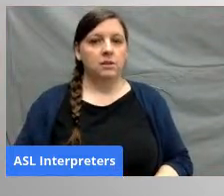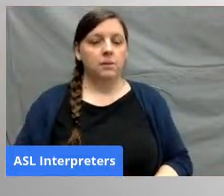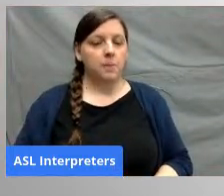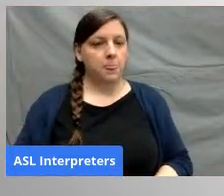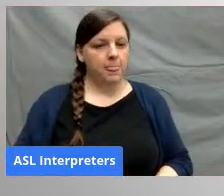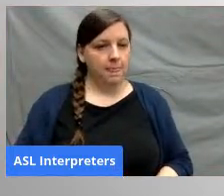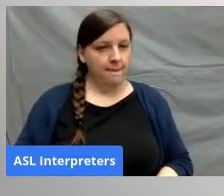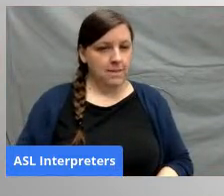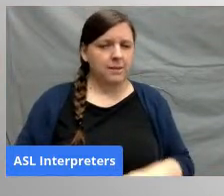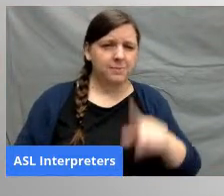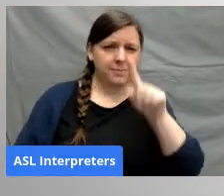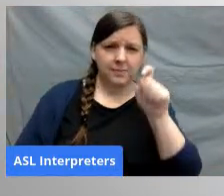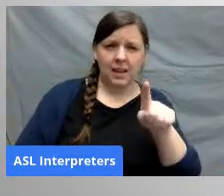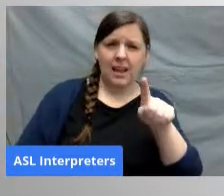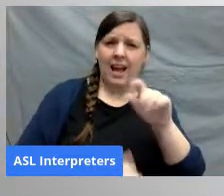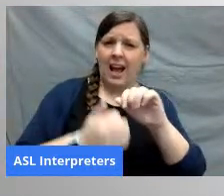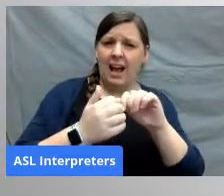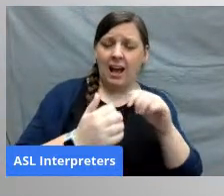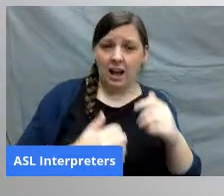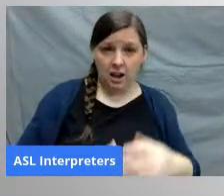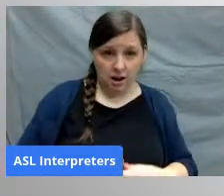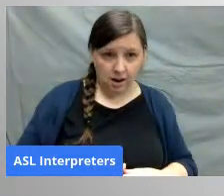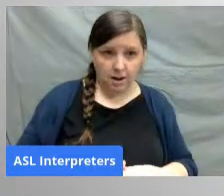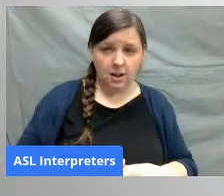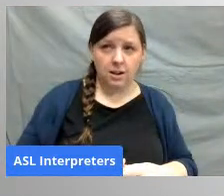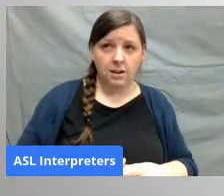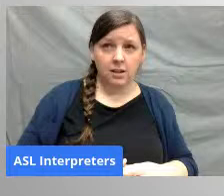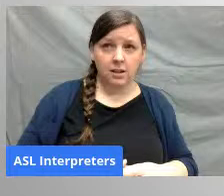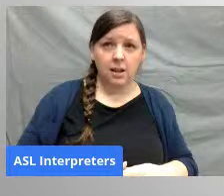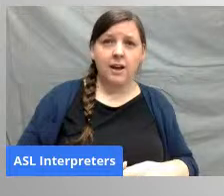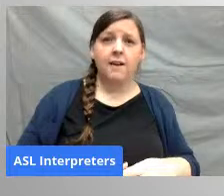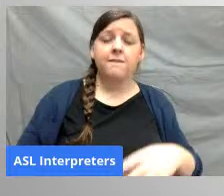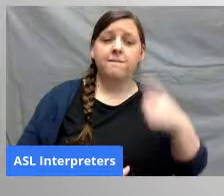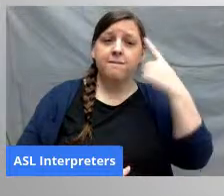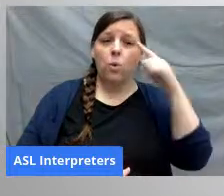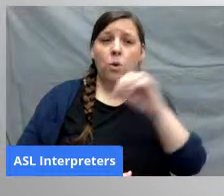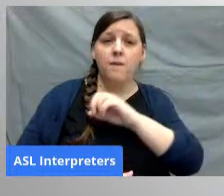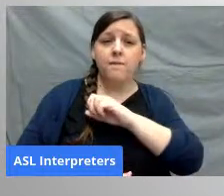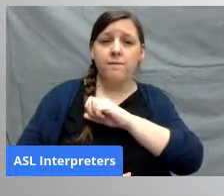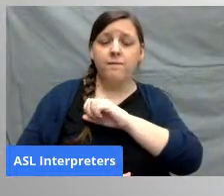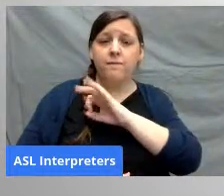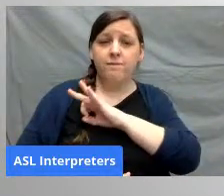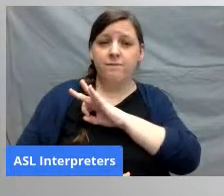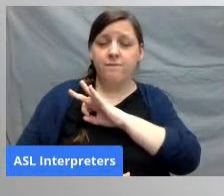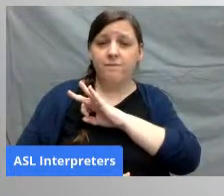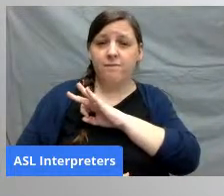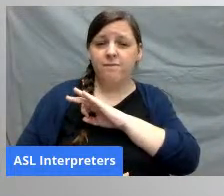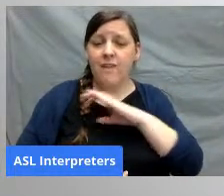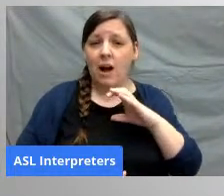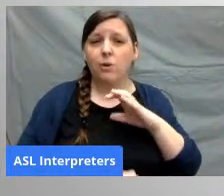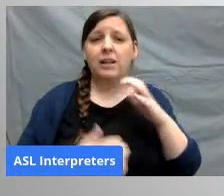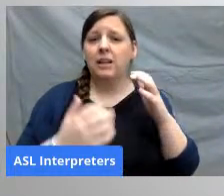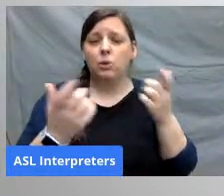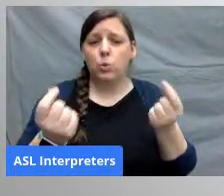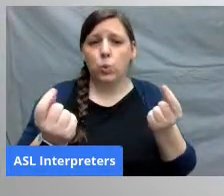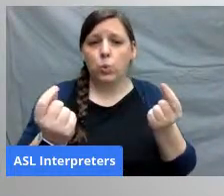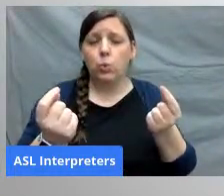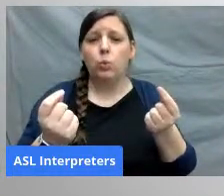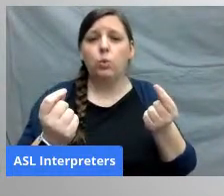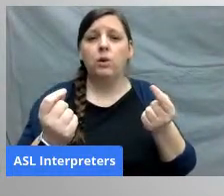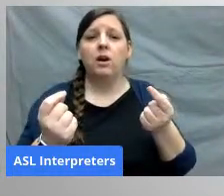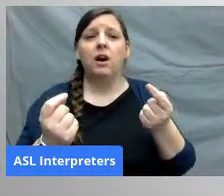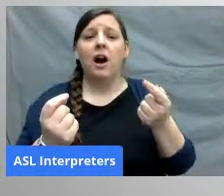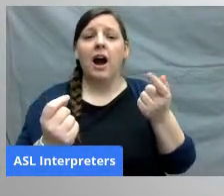How are we on faculty staffing right now? Because I know that as we were closing the last time, I started hearing from